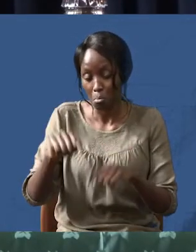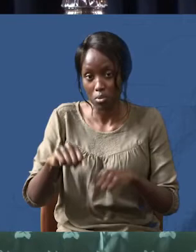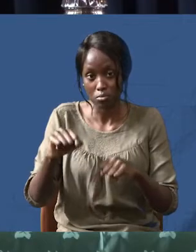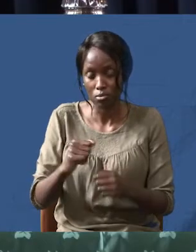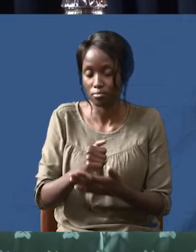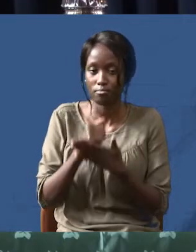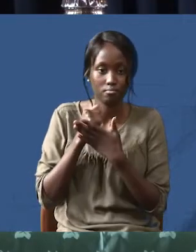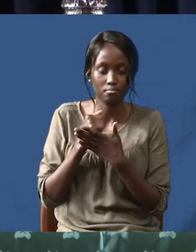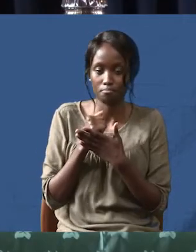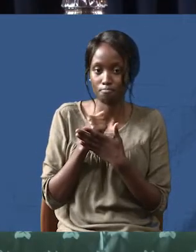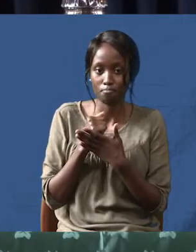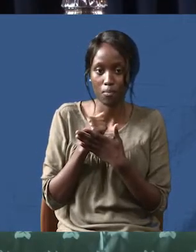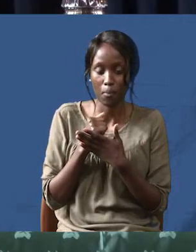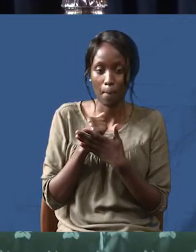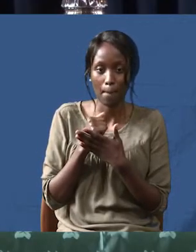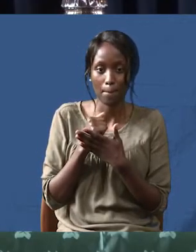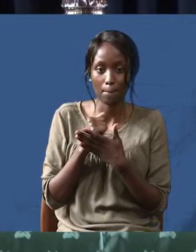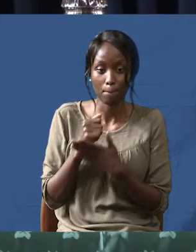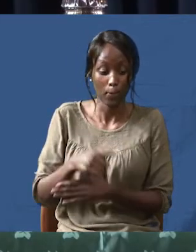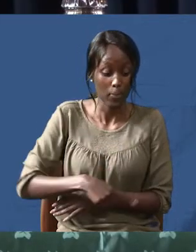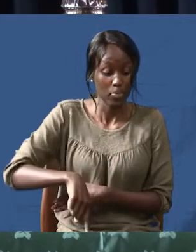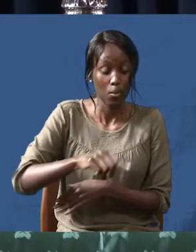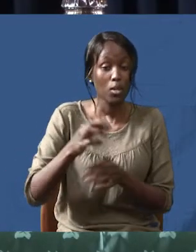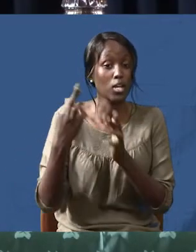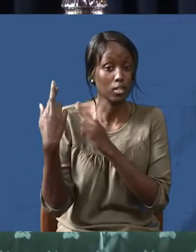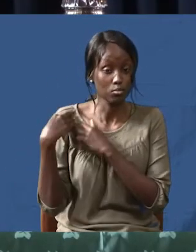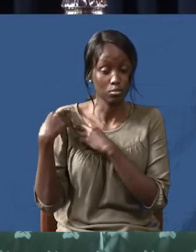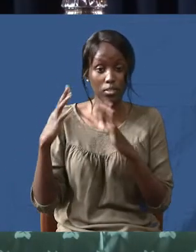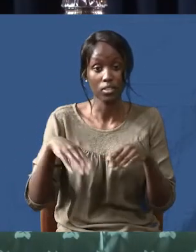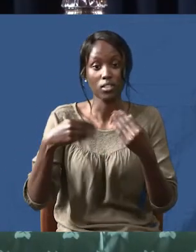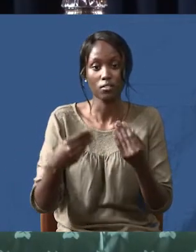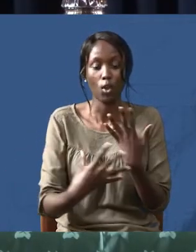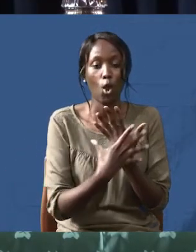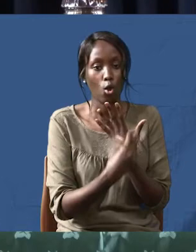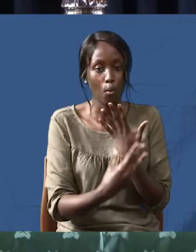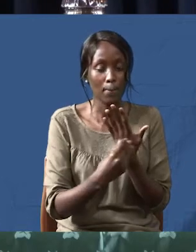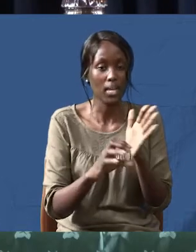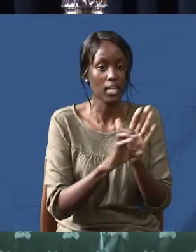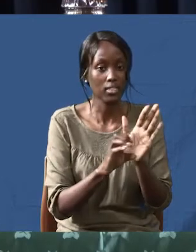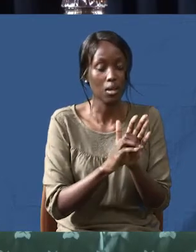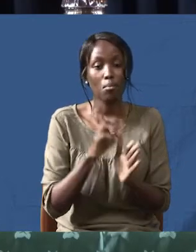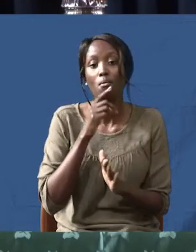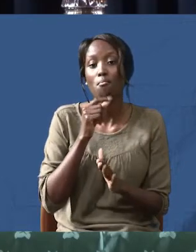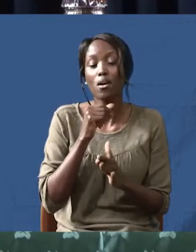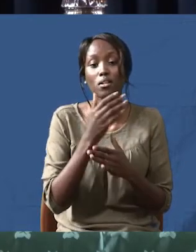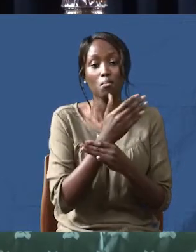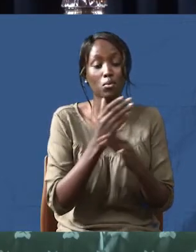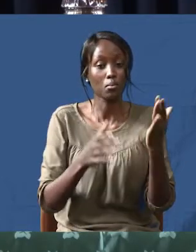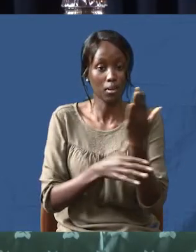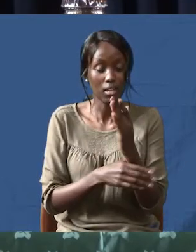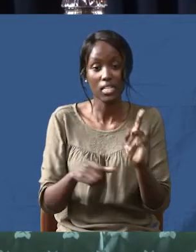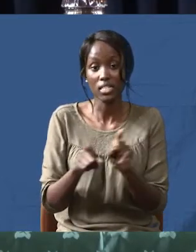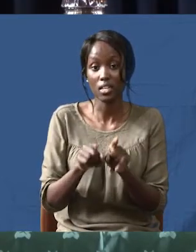very troubling times, we are called upon to emulate him and to be true